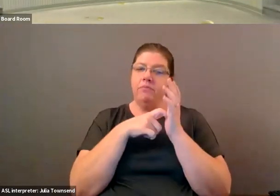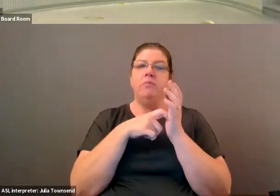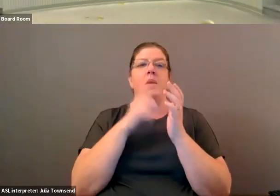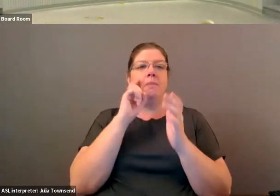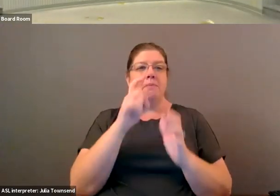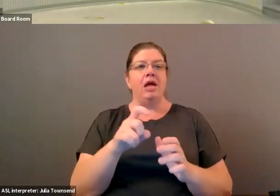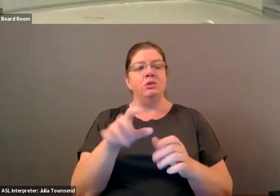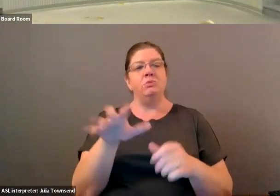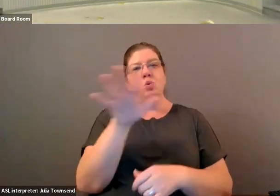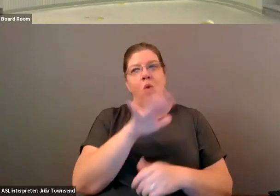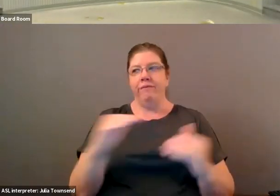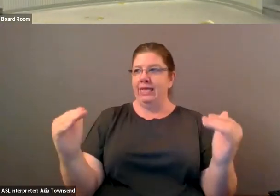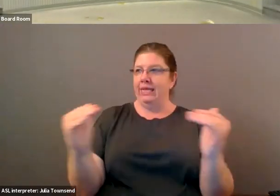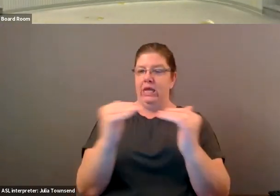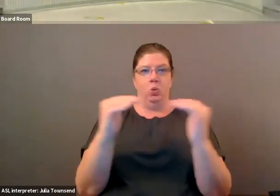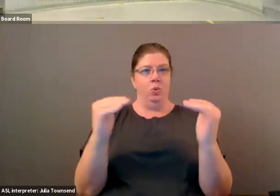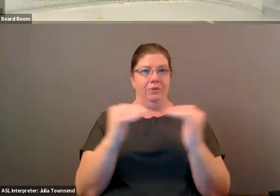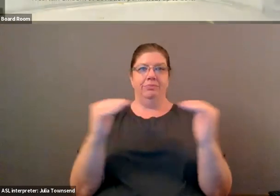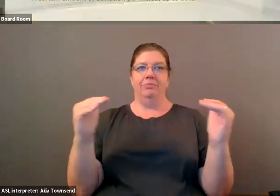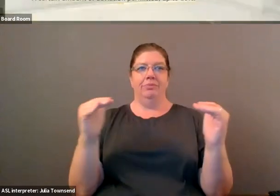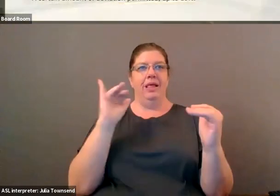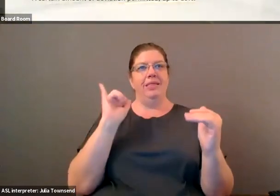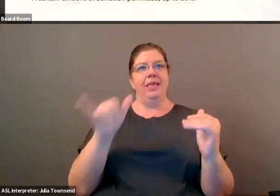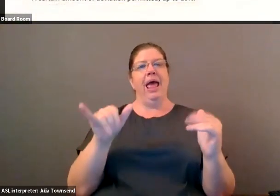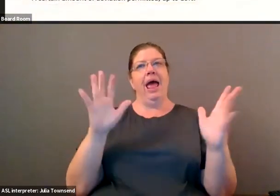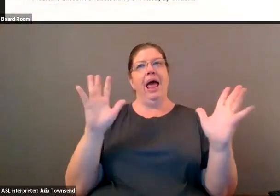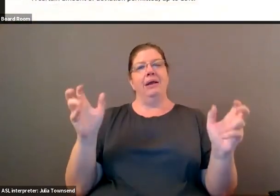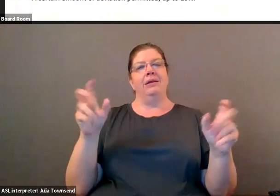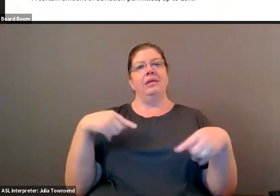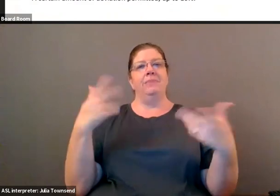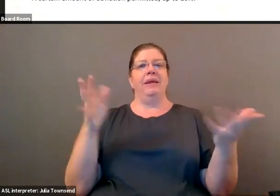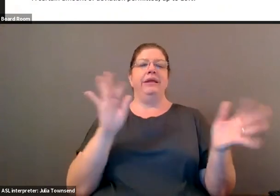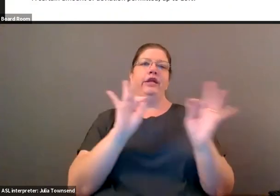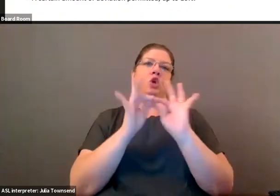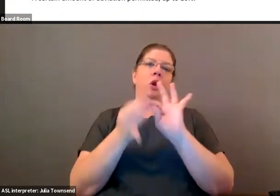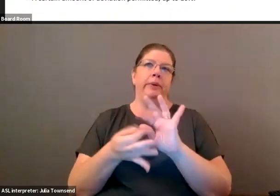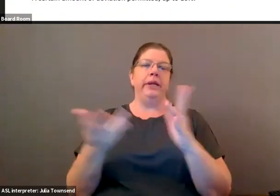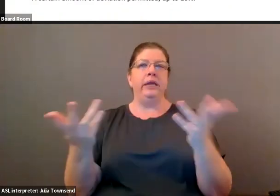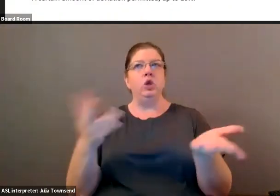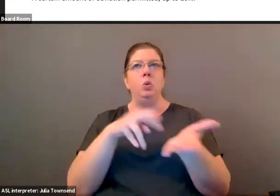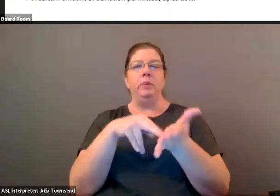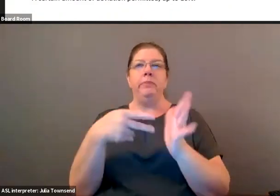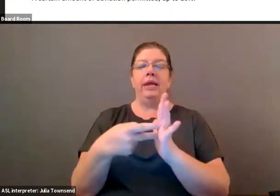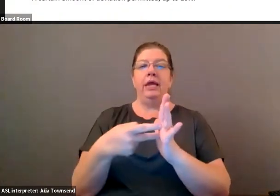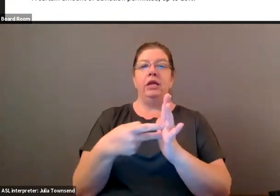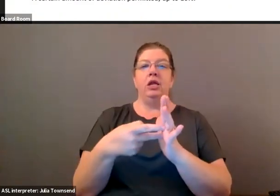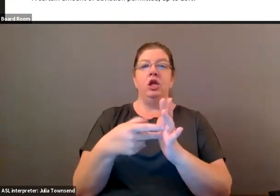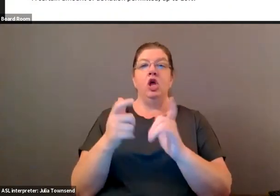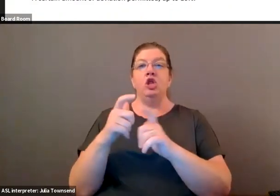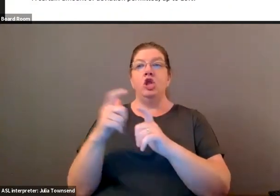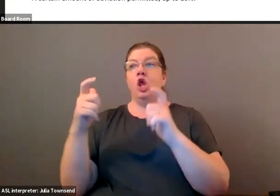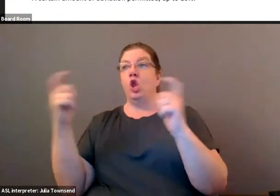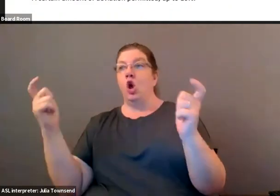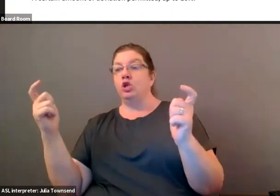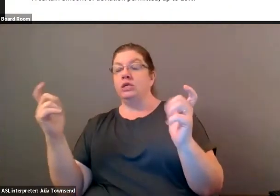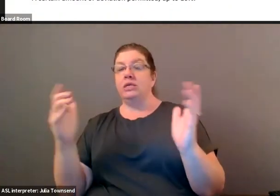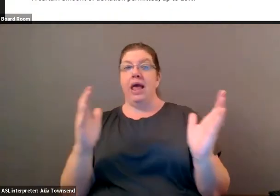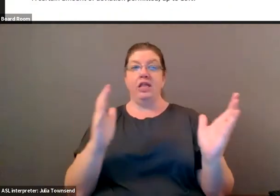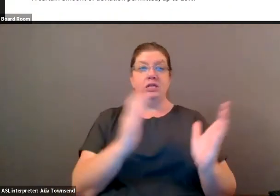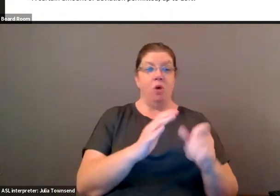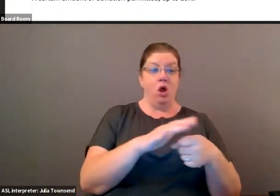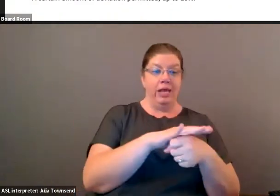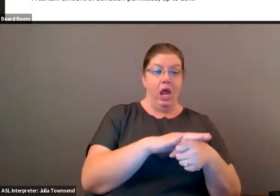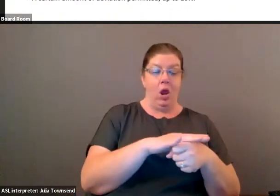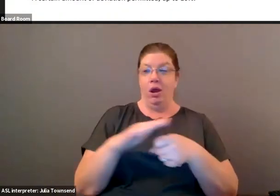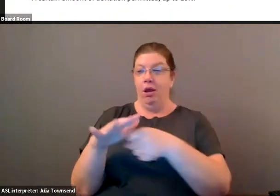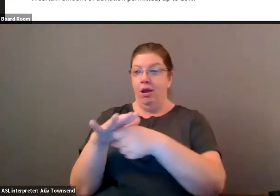must be roughly equal. That's been interpreted to be the largest and the smallest trustee areas must